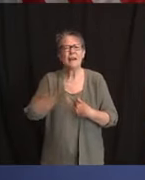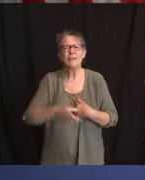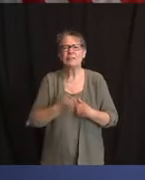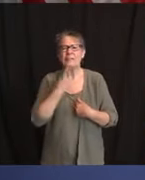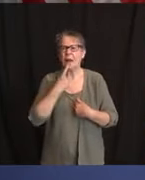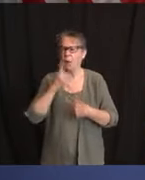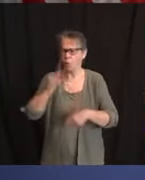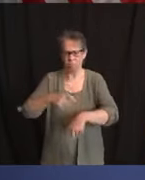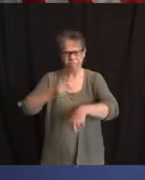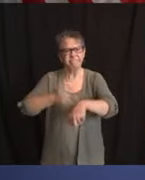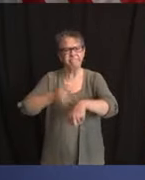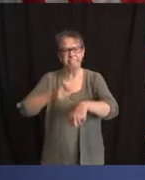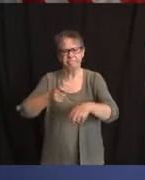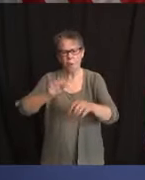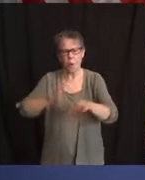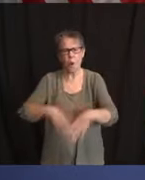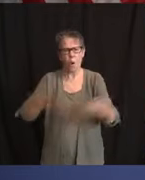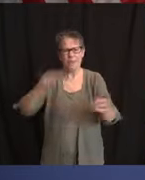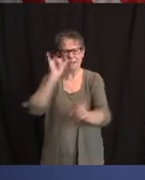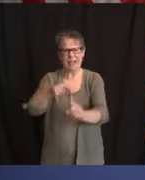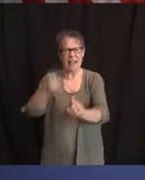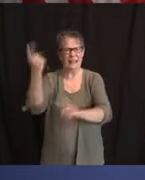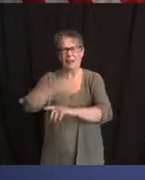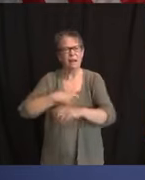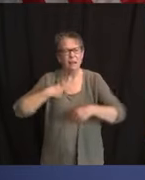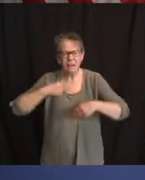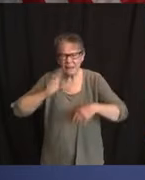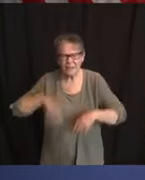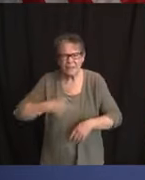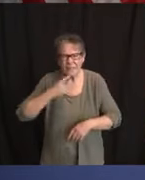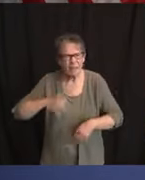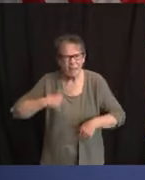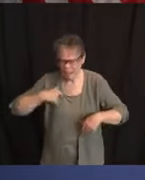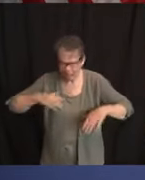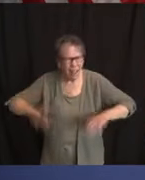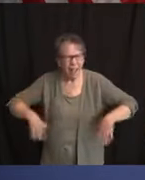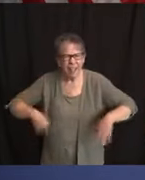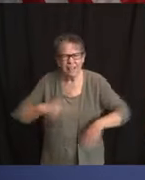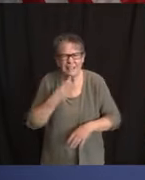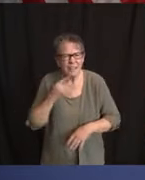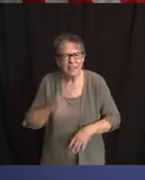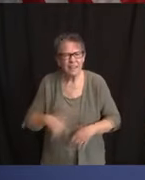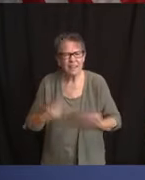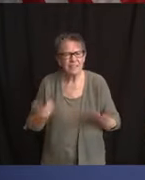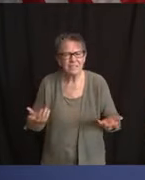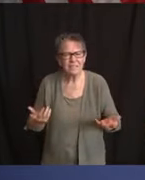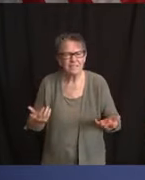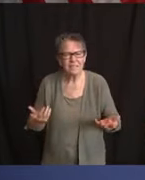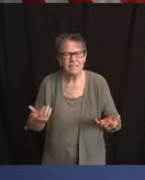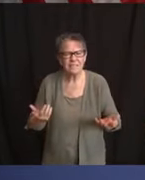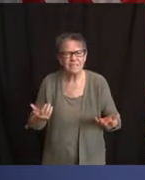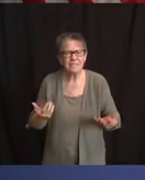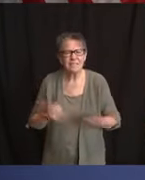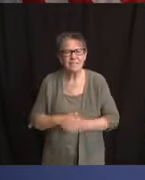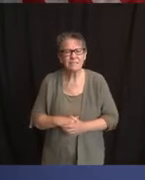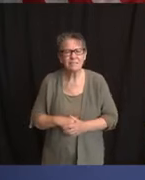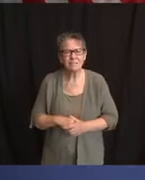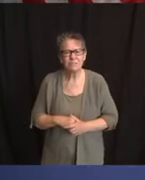here and now, and again, if Judy sees this differently, we're going to take some steps, but I just don't think we're there